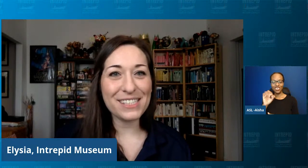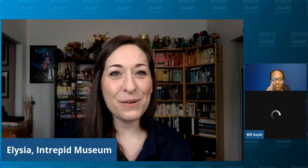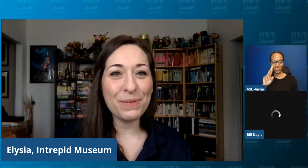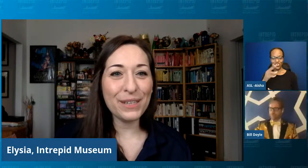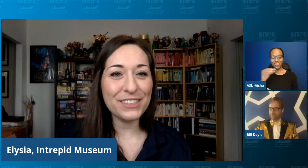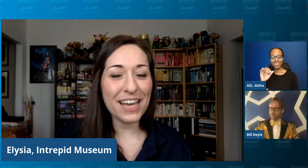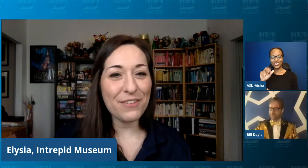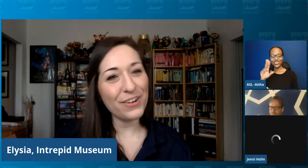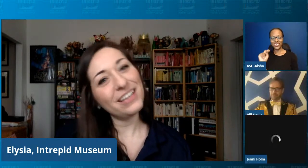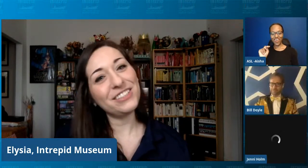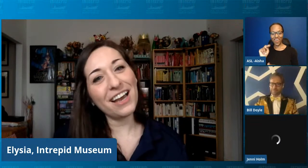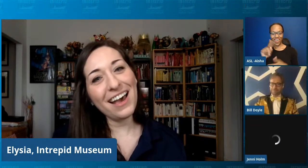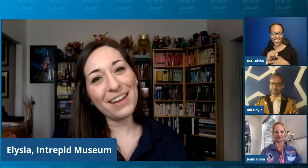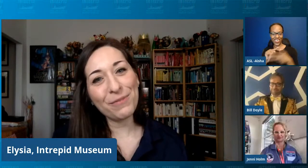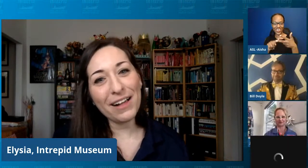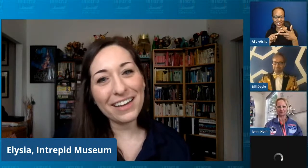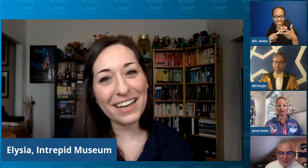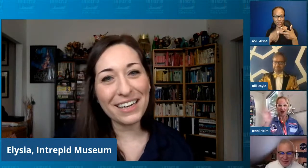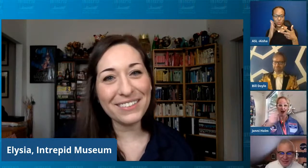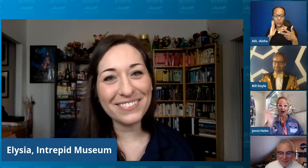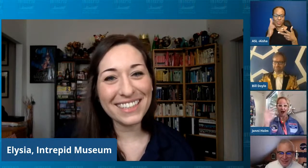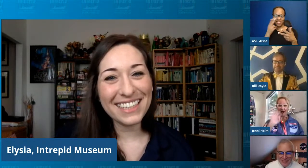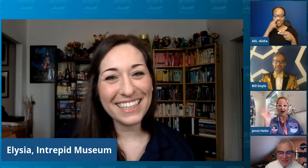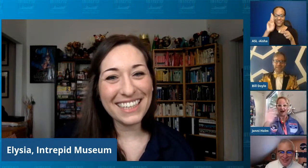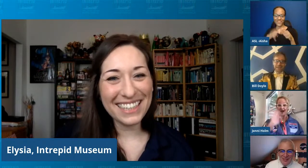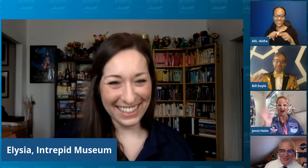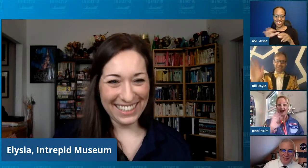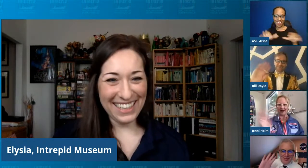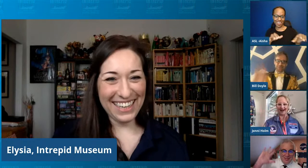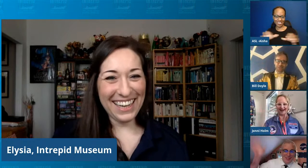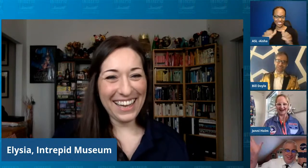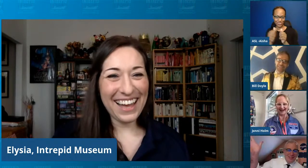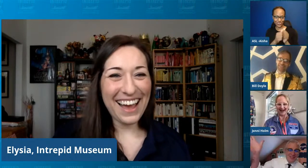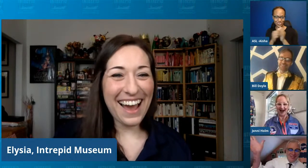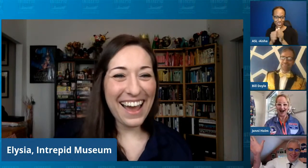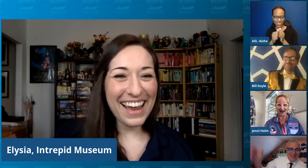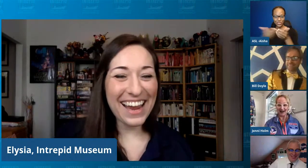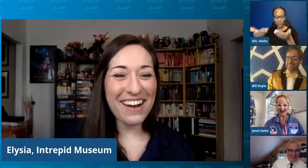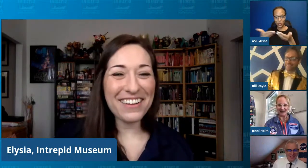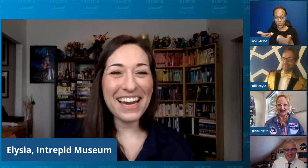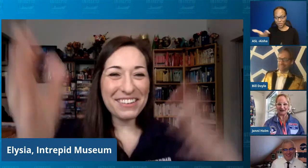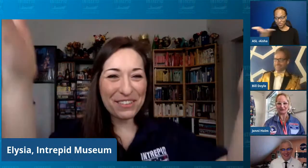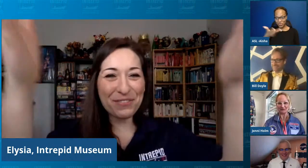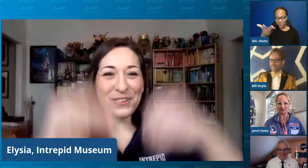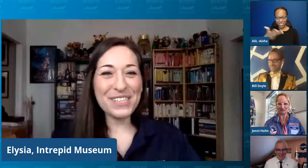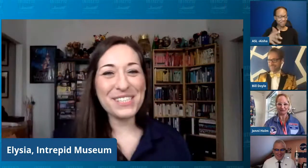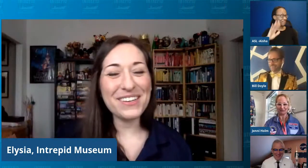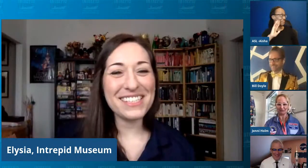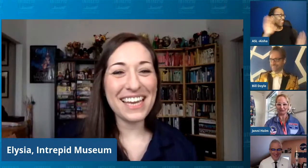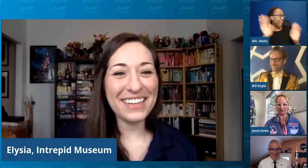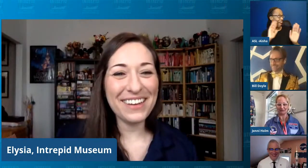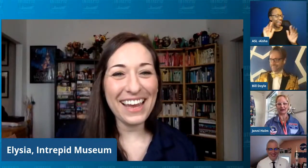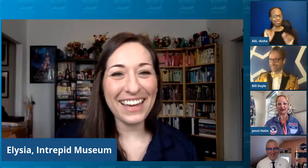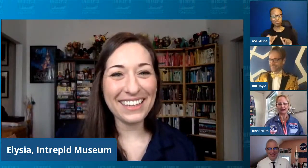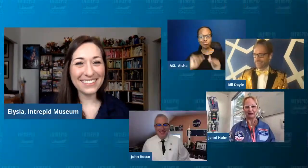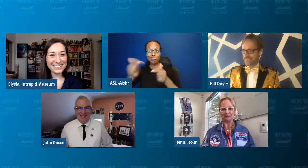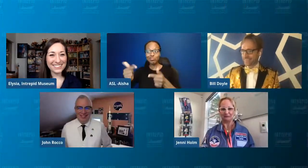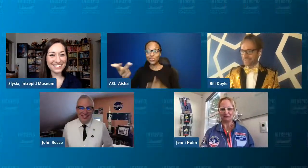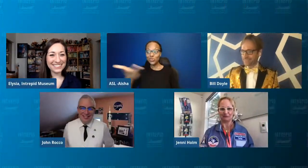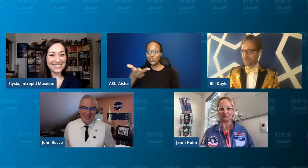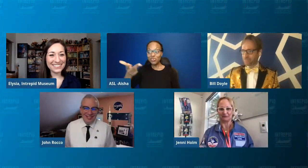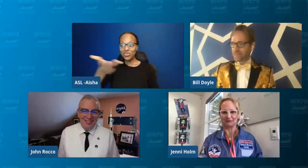with us. So Bill, Jennifer, and John, welcome. Hi, everybody. Hi. All right. The floor is yours. Take it